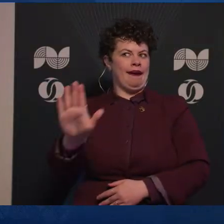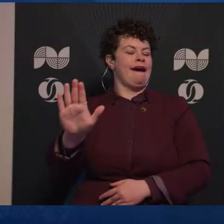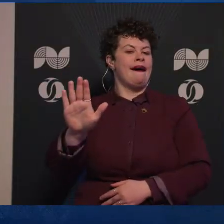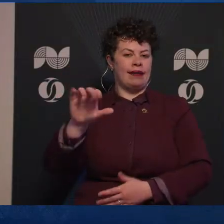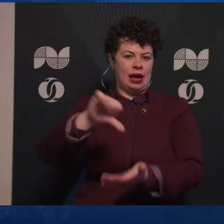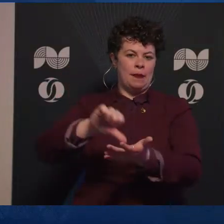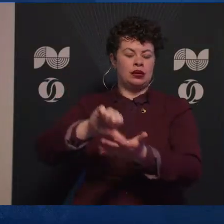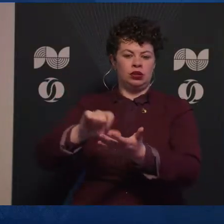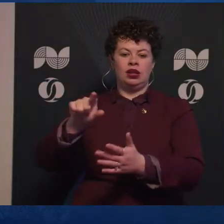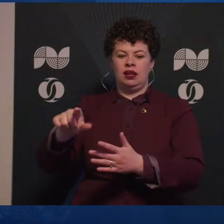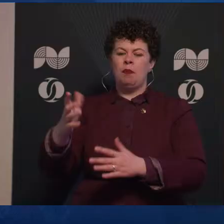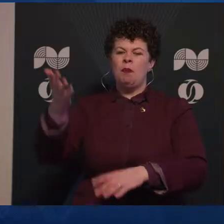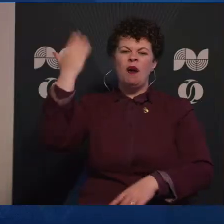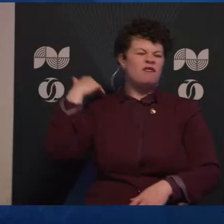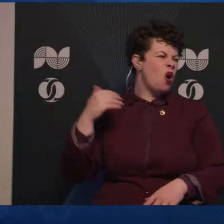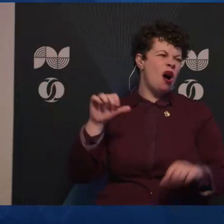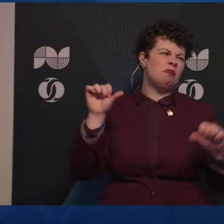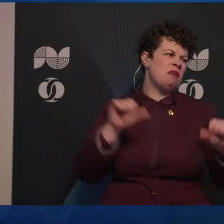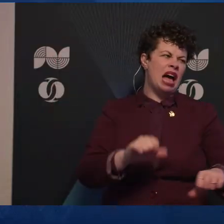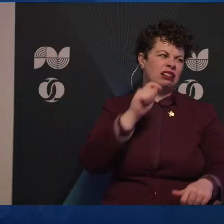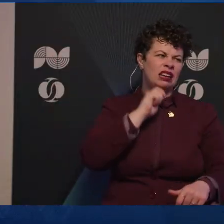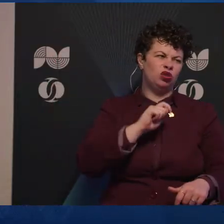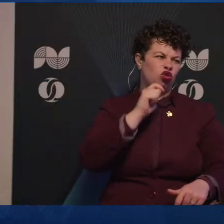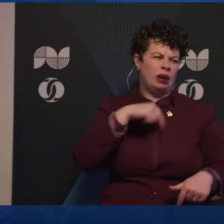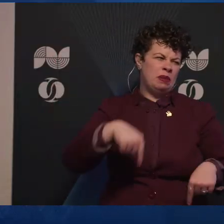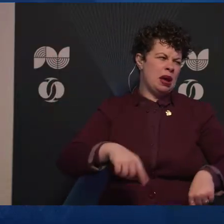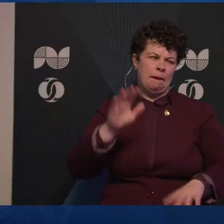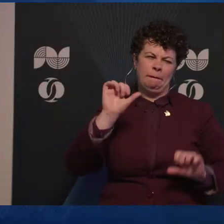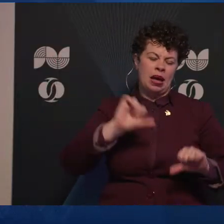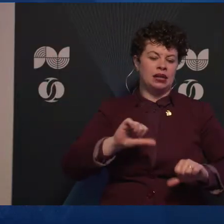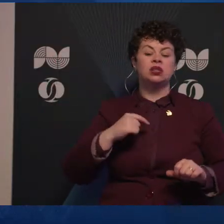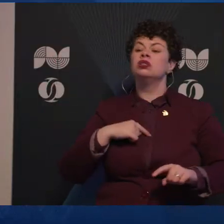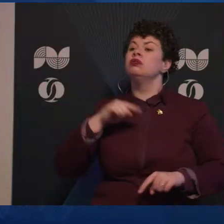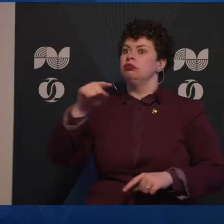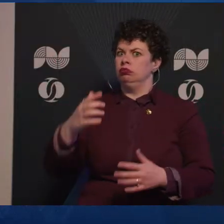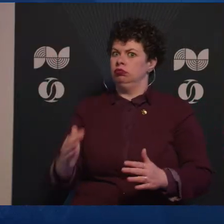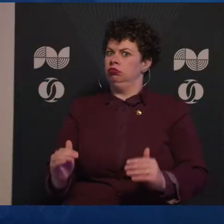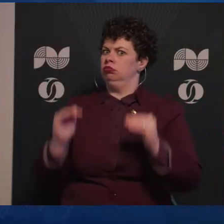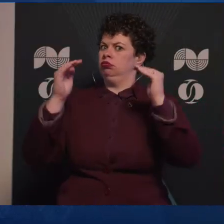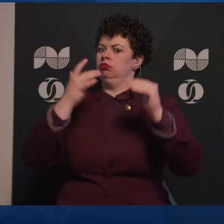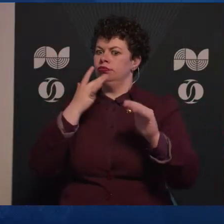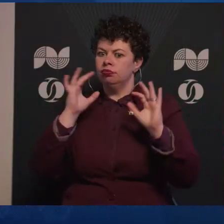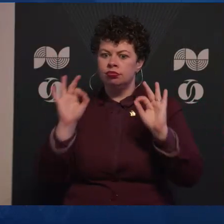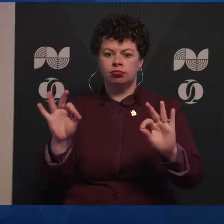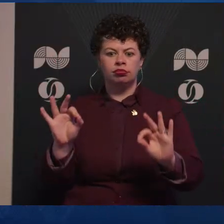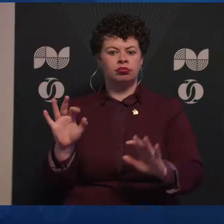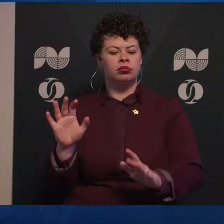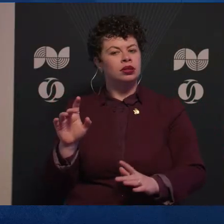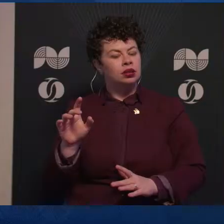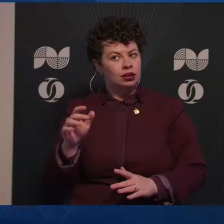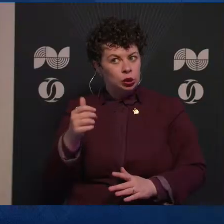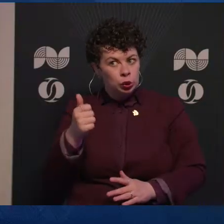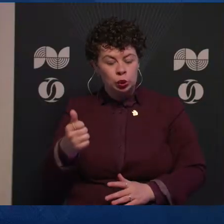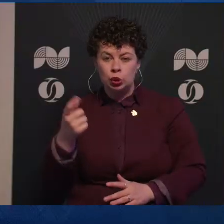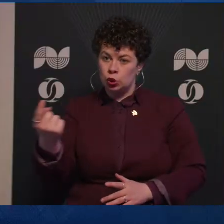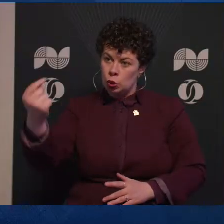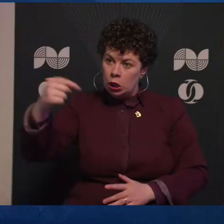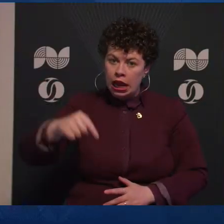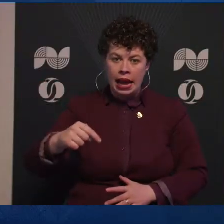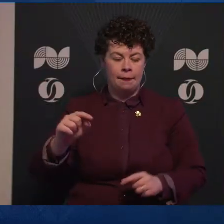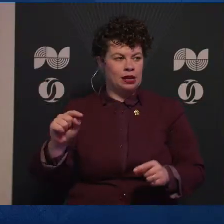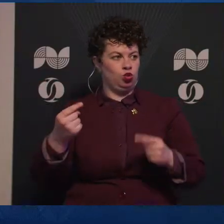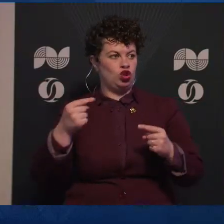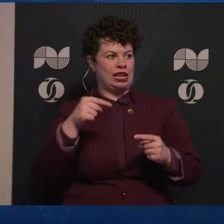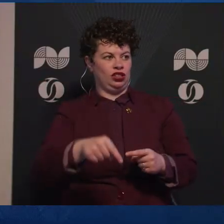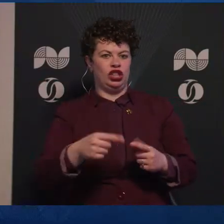before it was terrible tasting ice cream from the state. And so we asked them, well, you know, it's great that, you know, you came in and you challenged